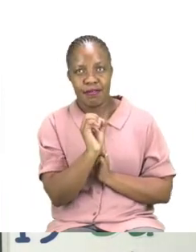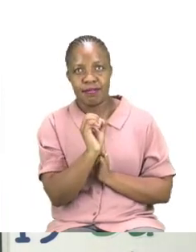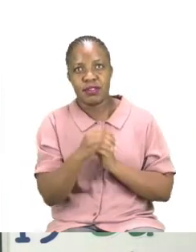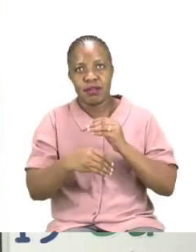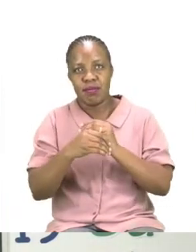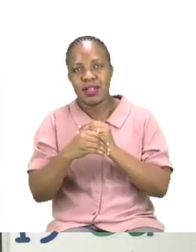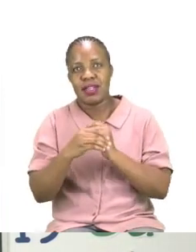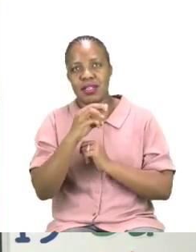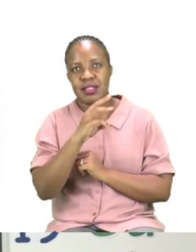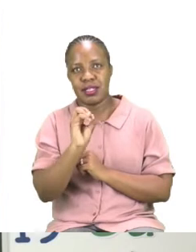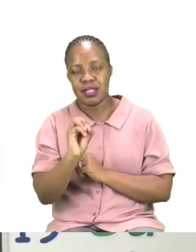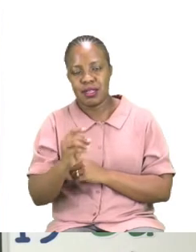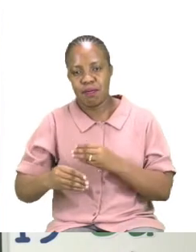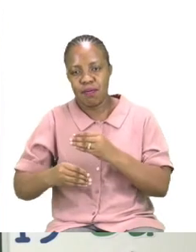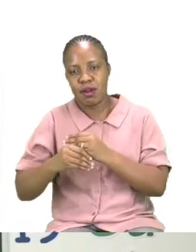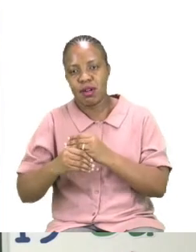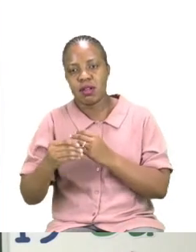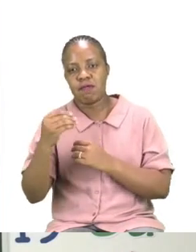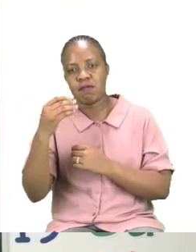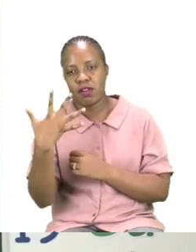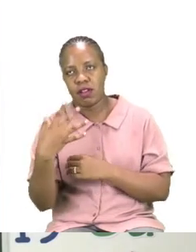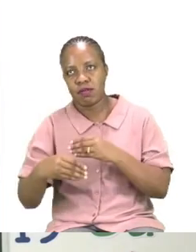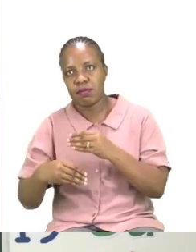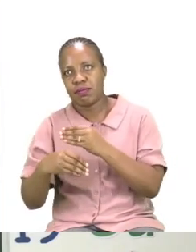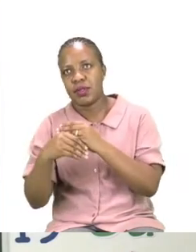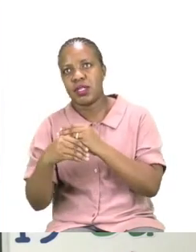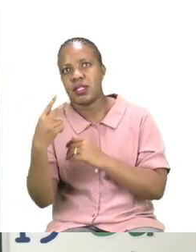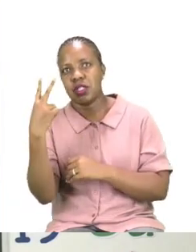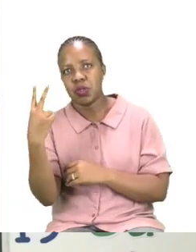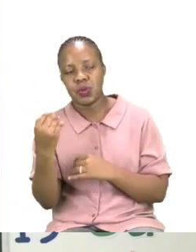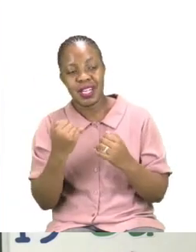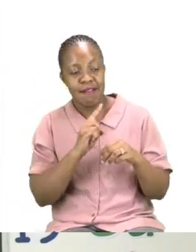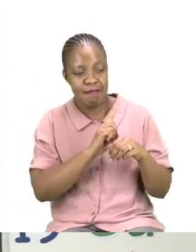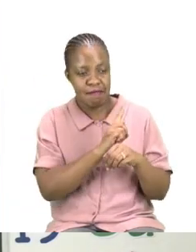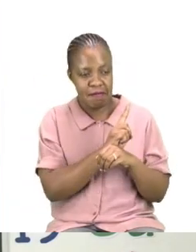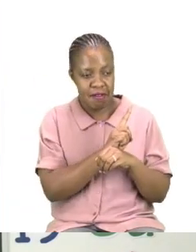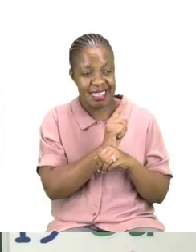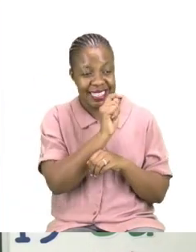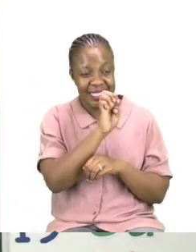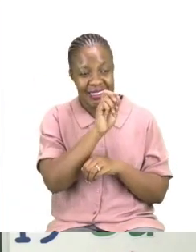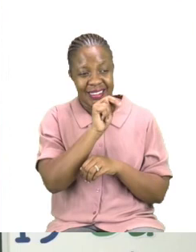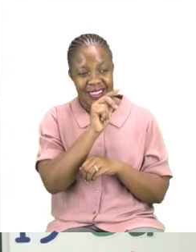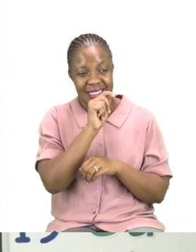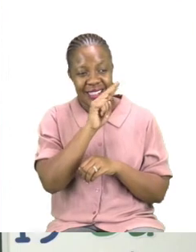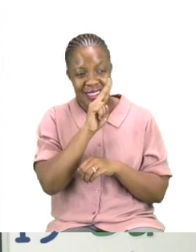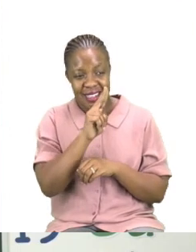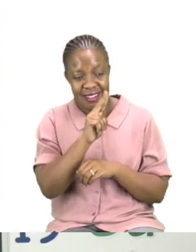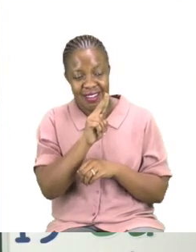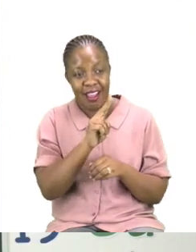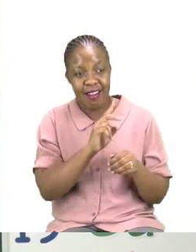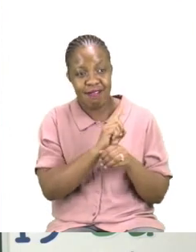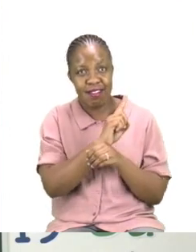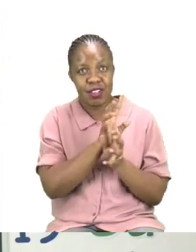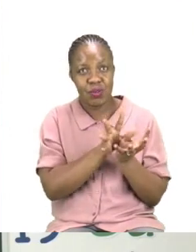2. Now we need to add the tens together. We know this by just adding the